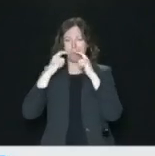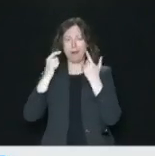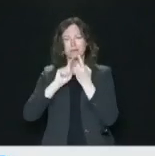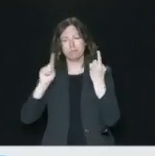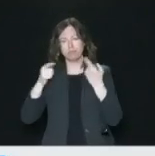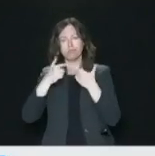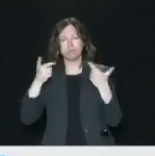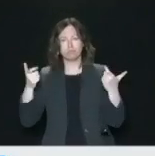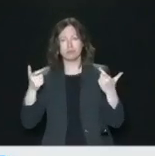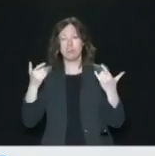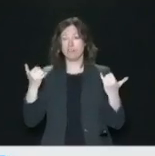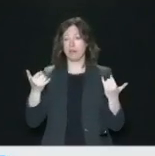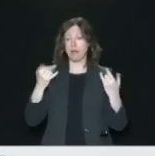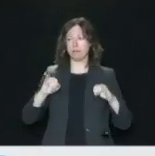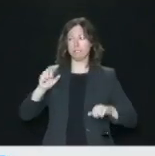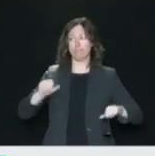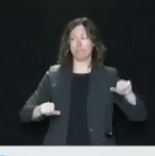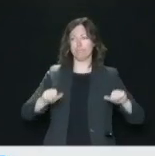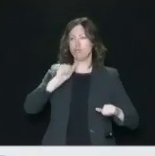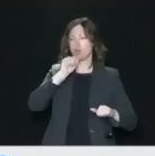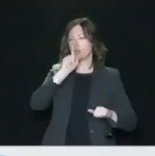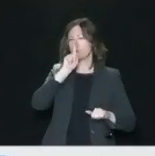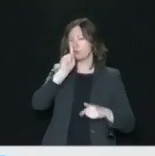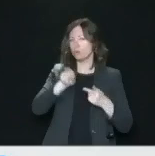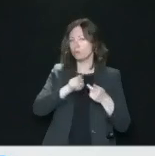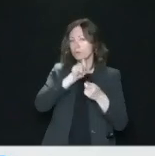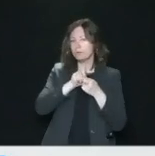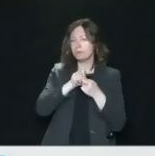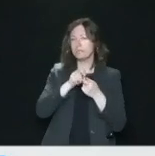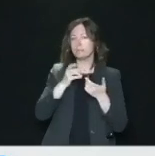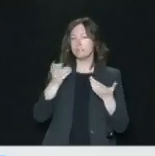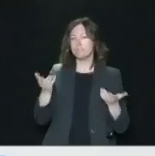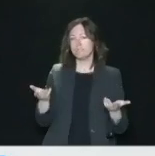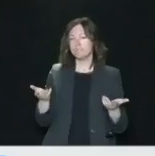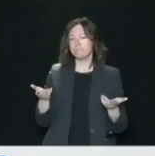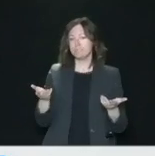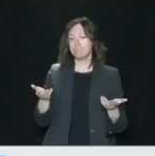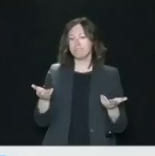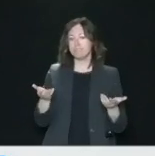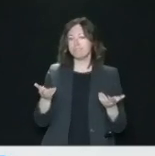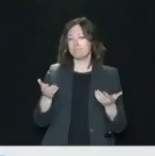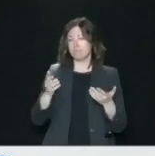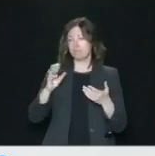you about vaccine mandates at this point and how useful they are?